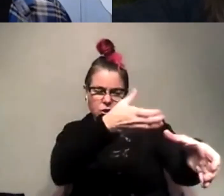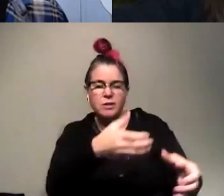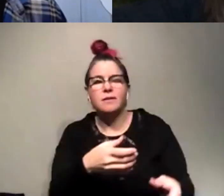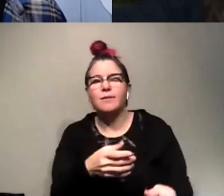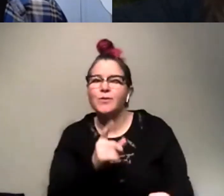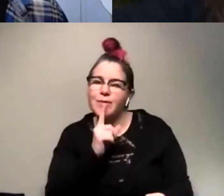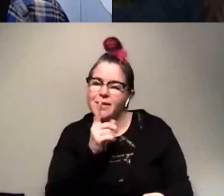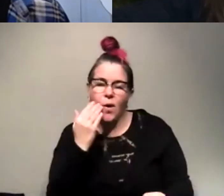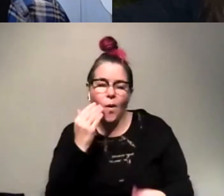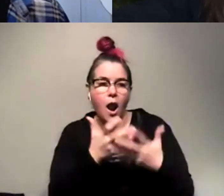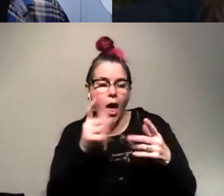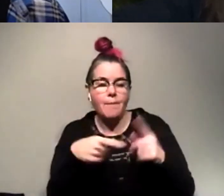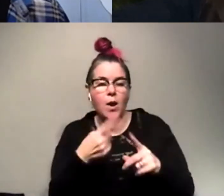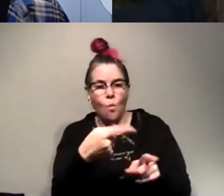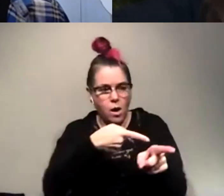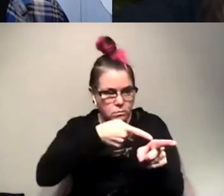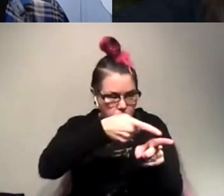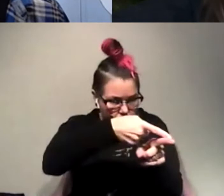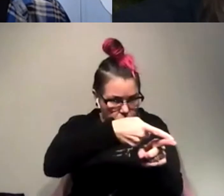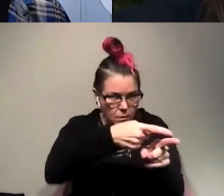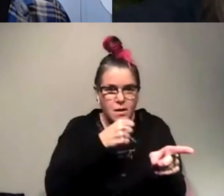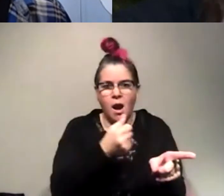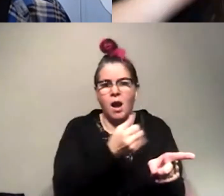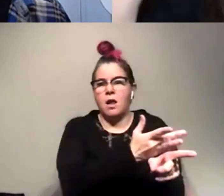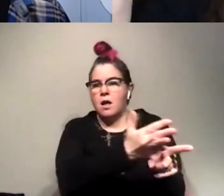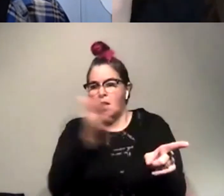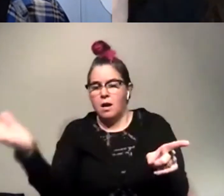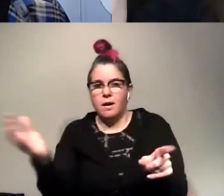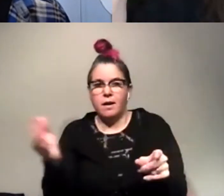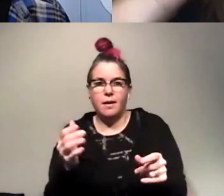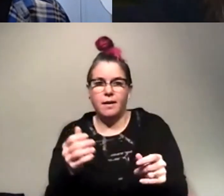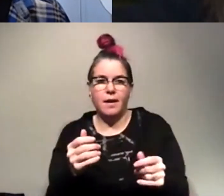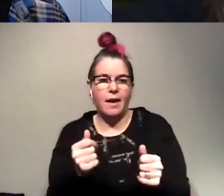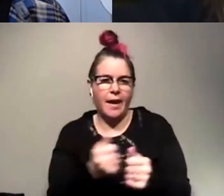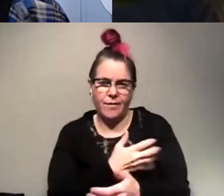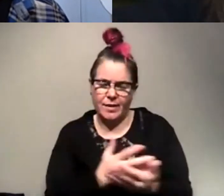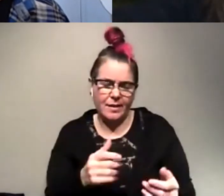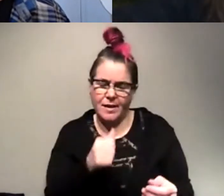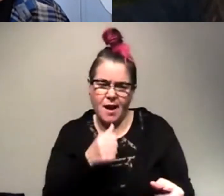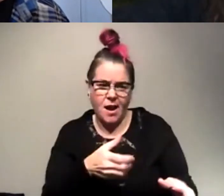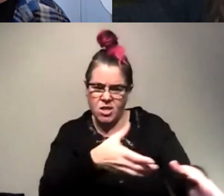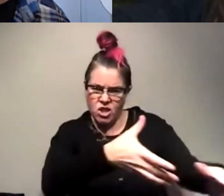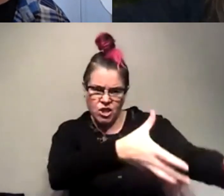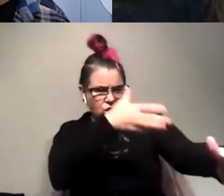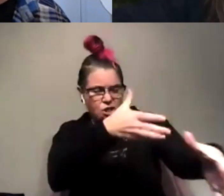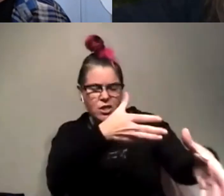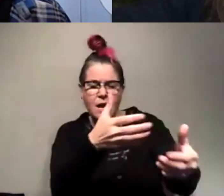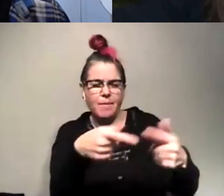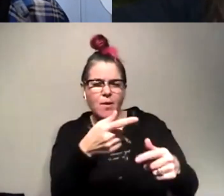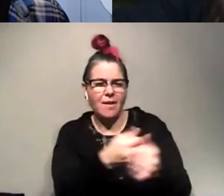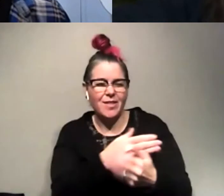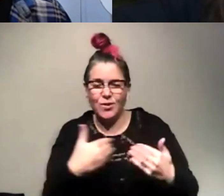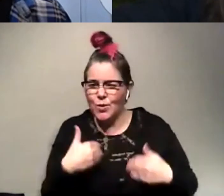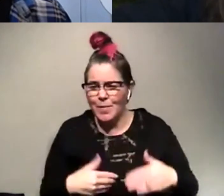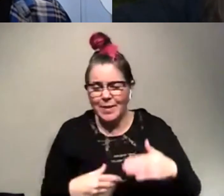about one specific area. And it's not like an ultra genius amount of information, because humans can't, and